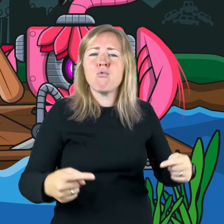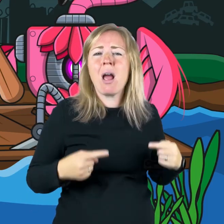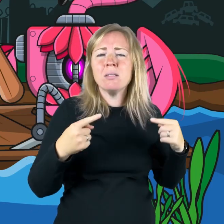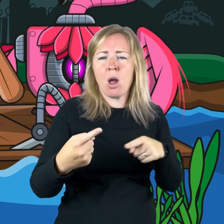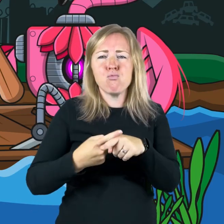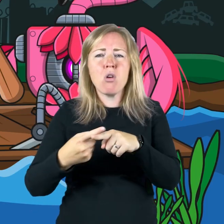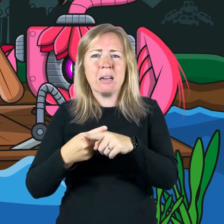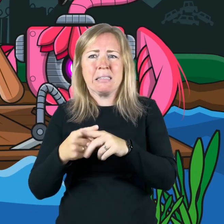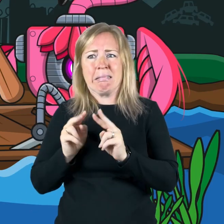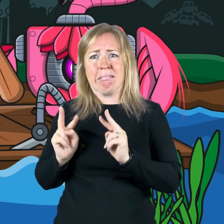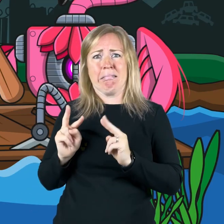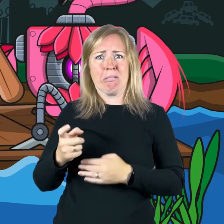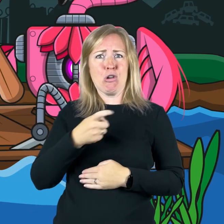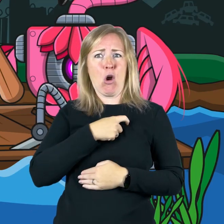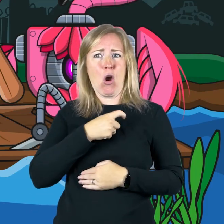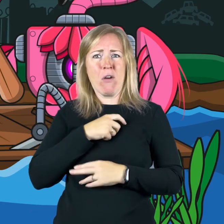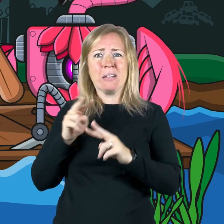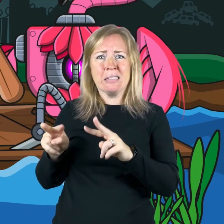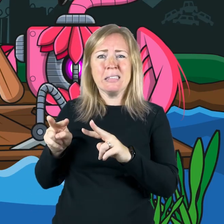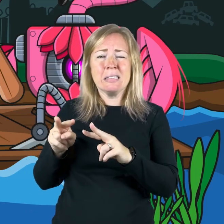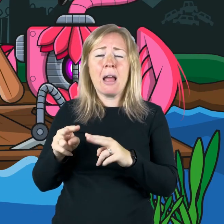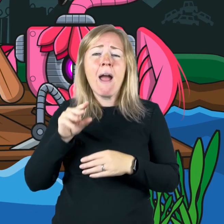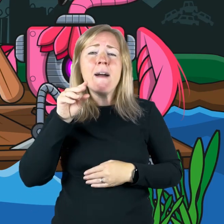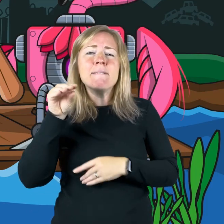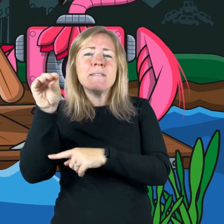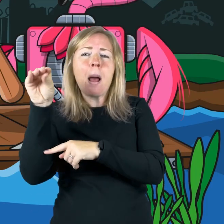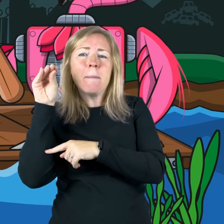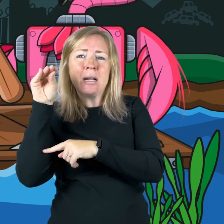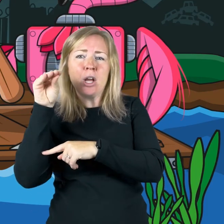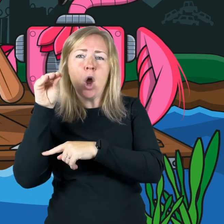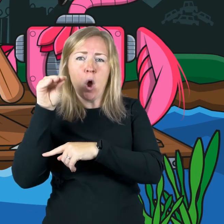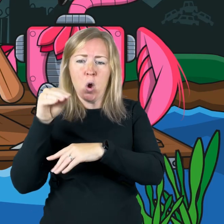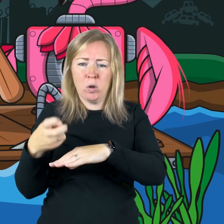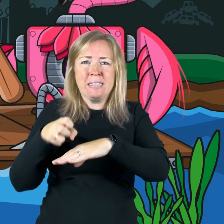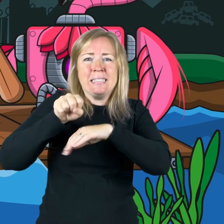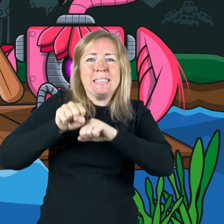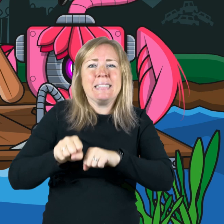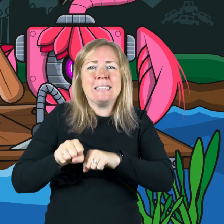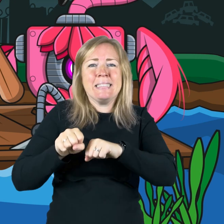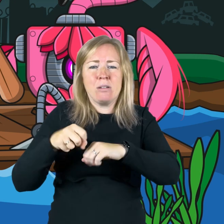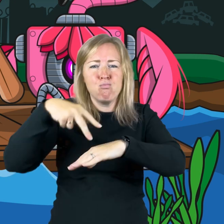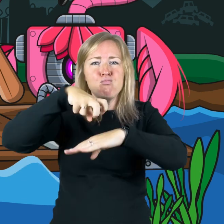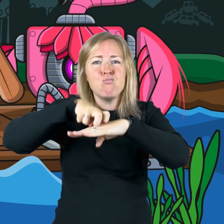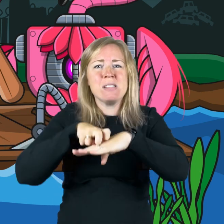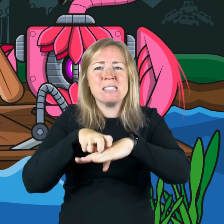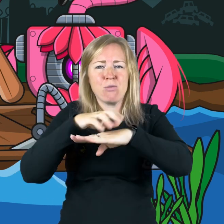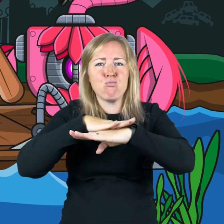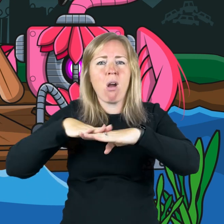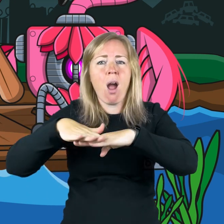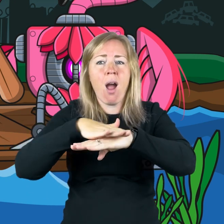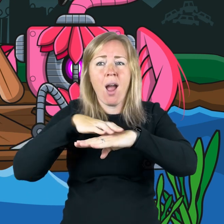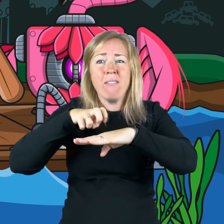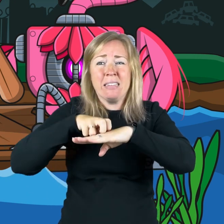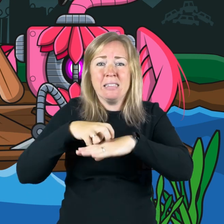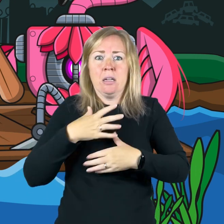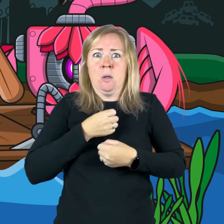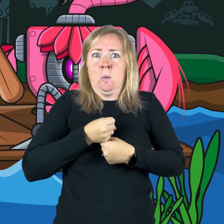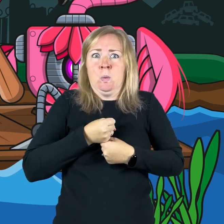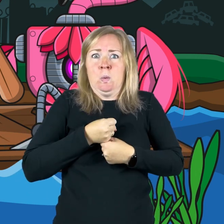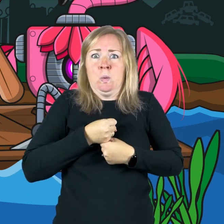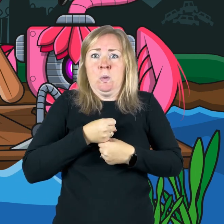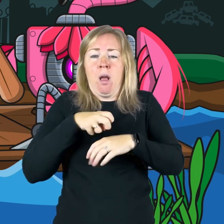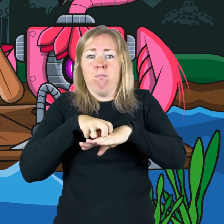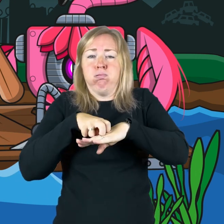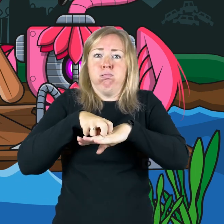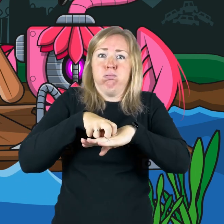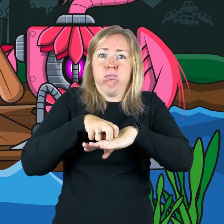nervously, Flamingo sat on her raft and, holding her breath, she gently pushed herself into the water with